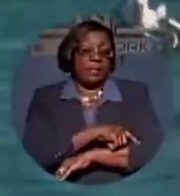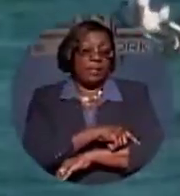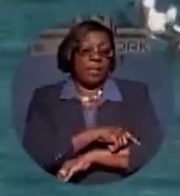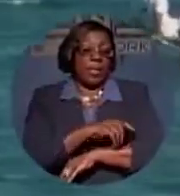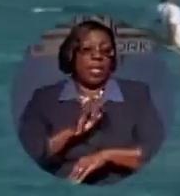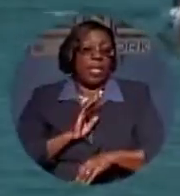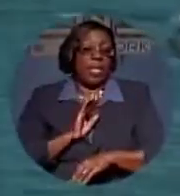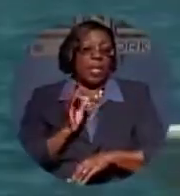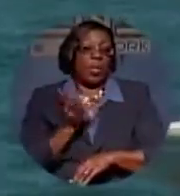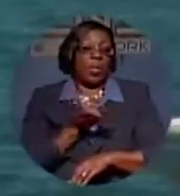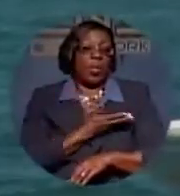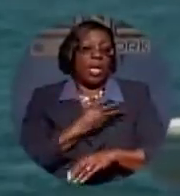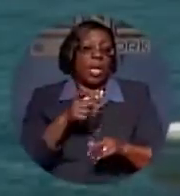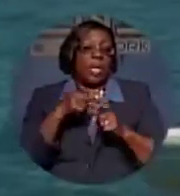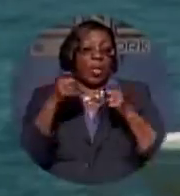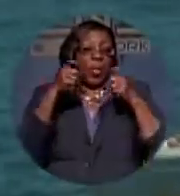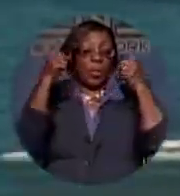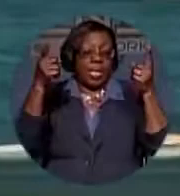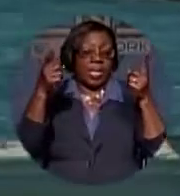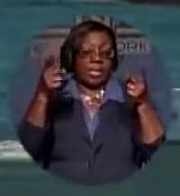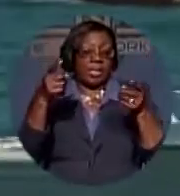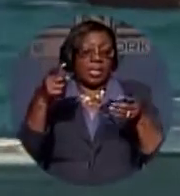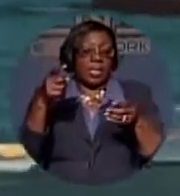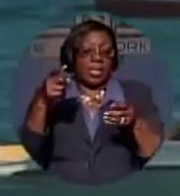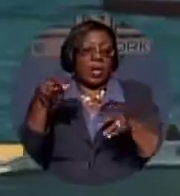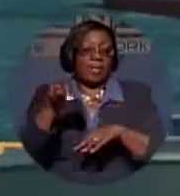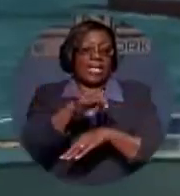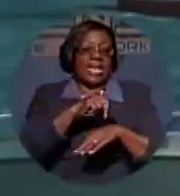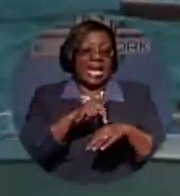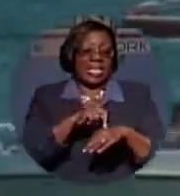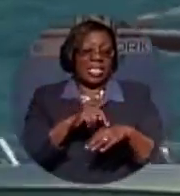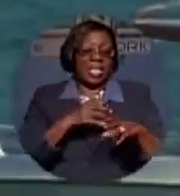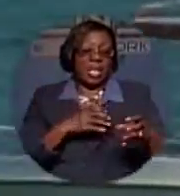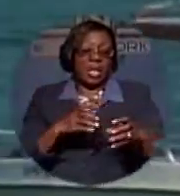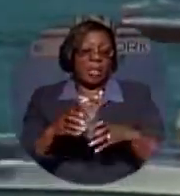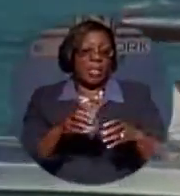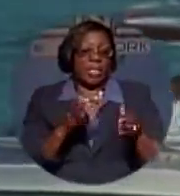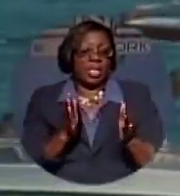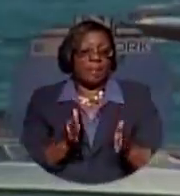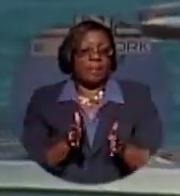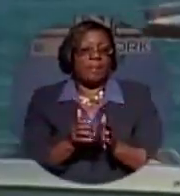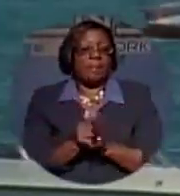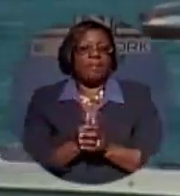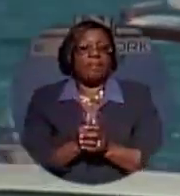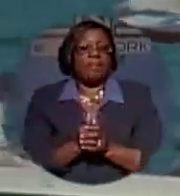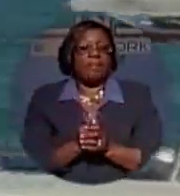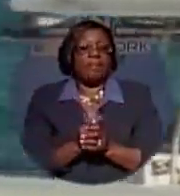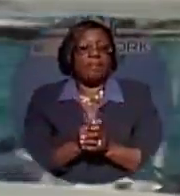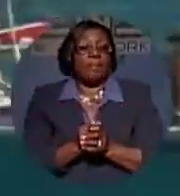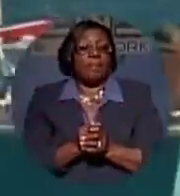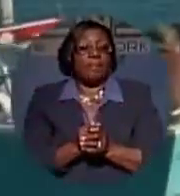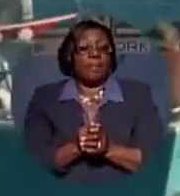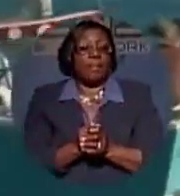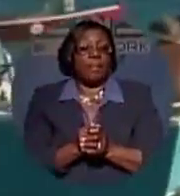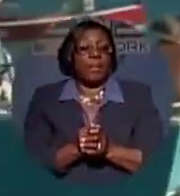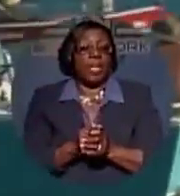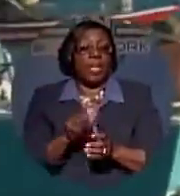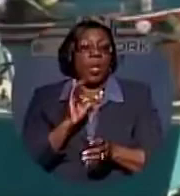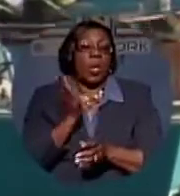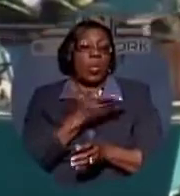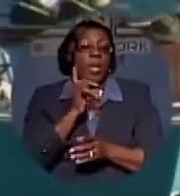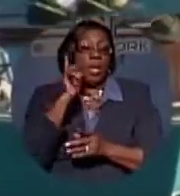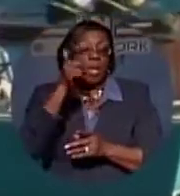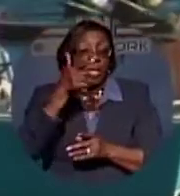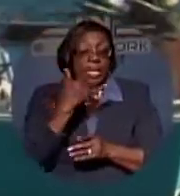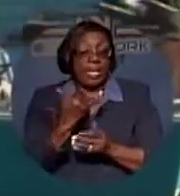national champion of Long Island. And so, without a doubt, she's really rating with the top sea class boats in the Bahamas. We're looking